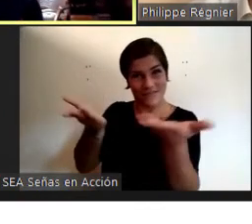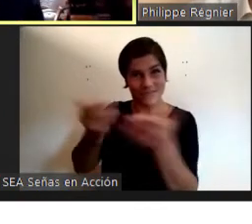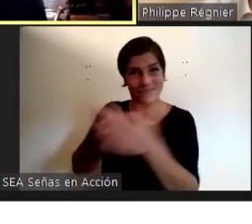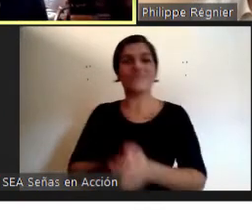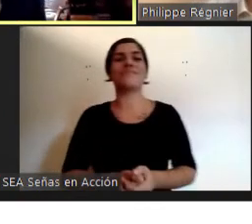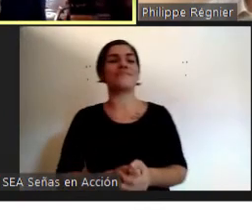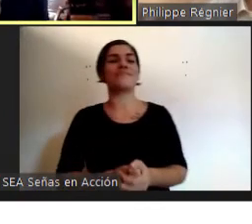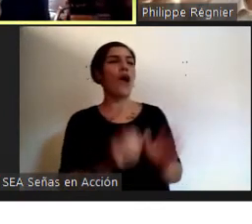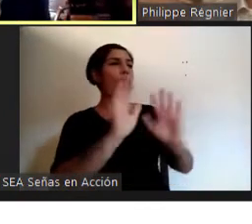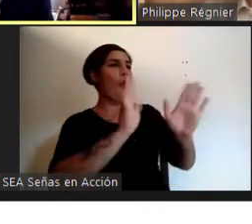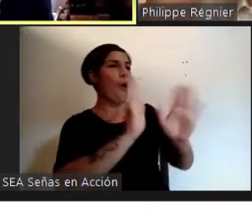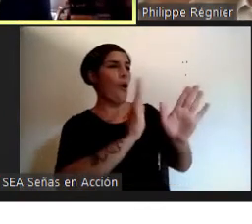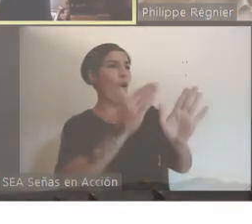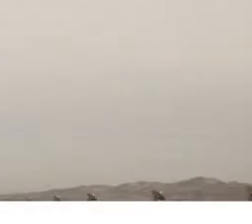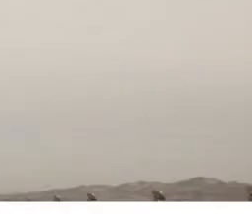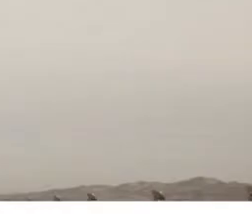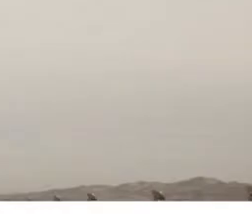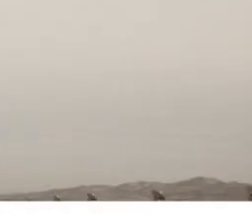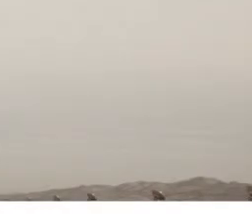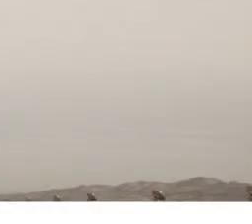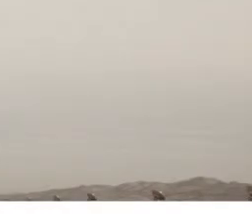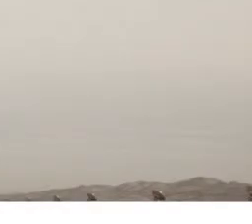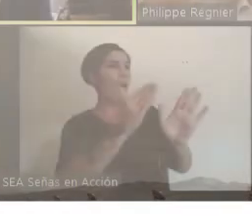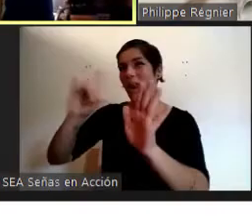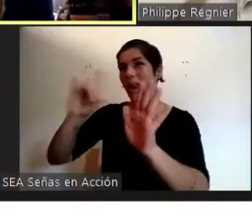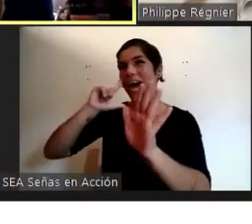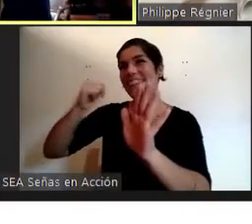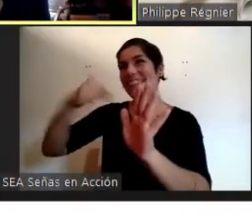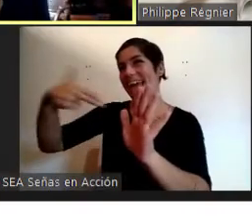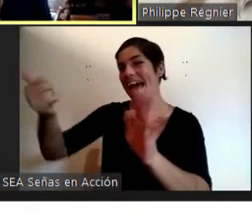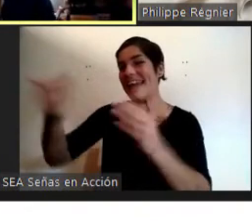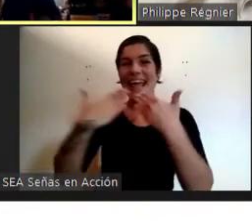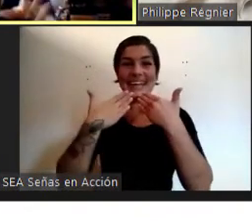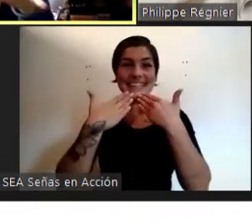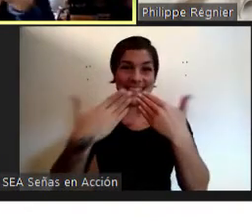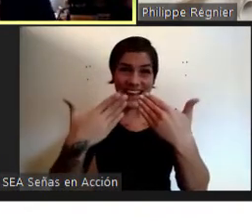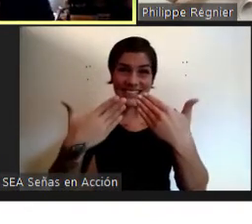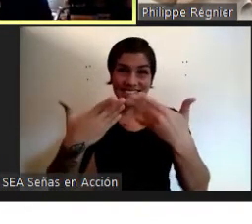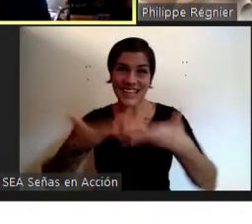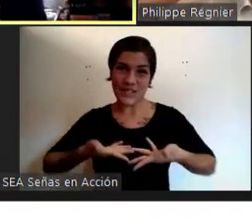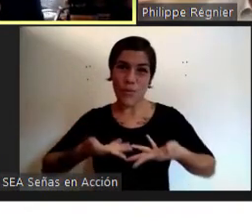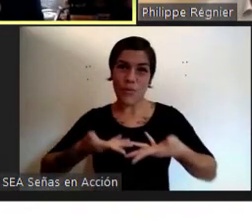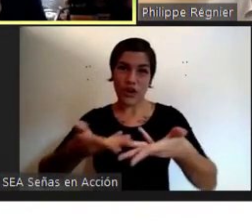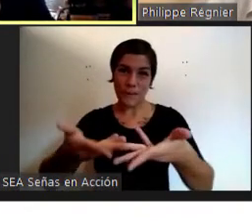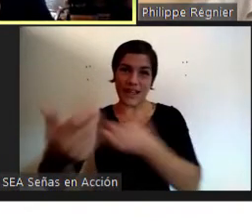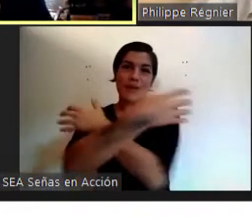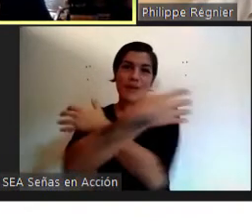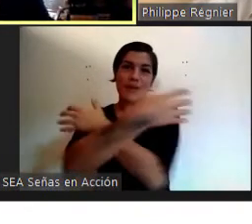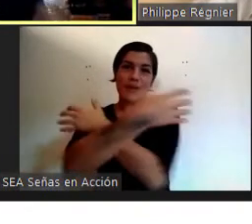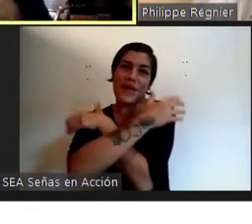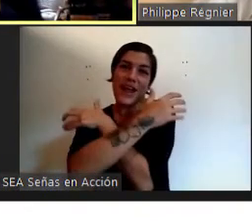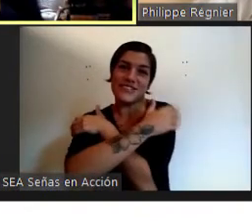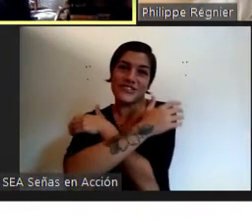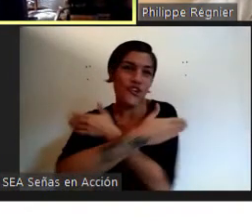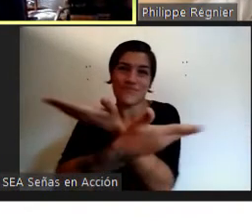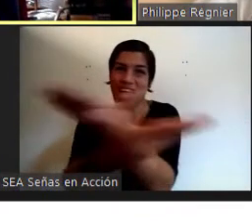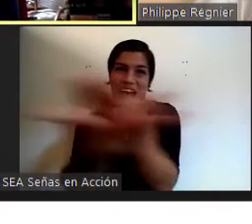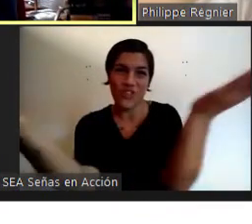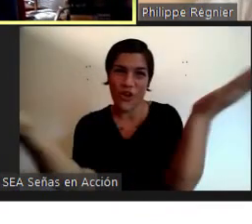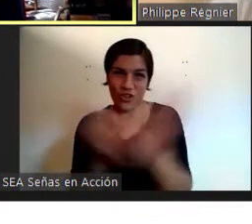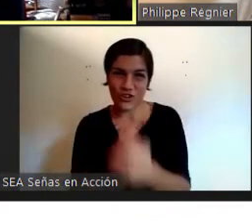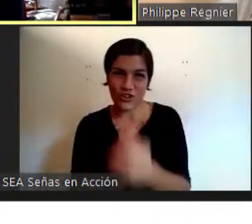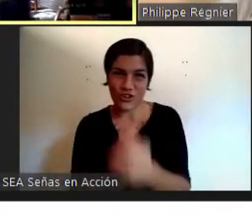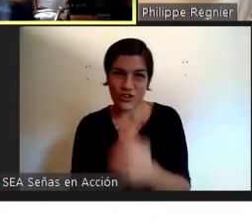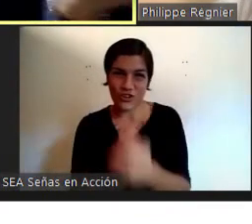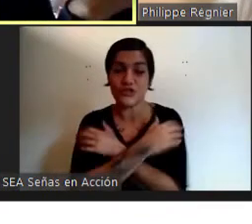Hello, Annibal. Hello, Diana. Thank you so much for inviting me. I'll give you a hug